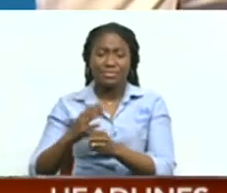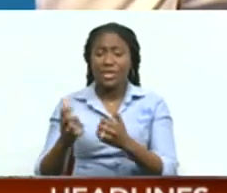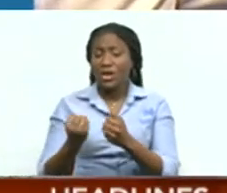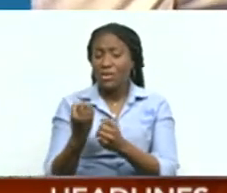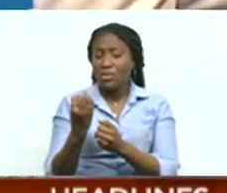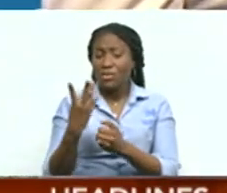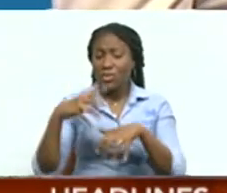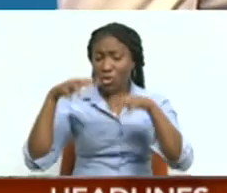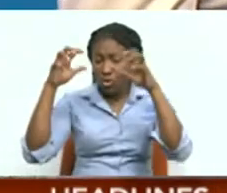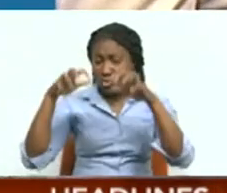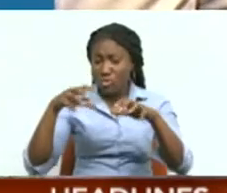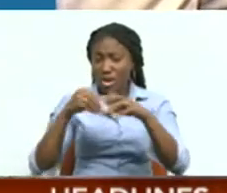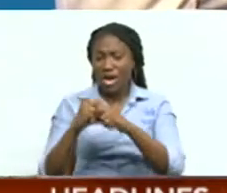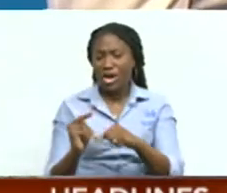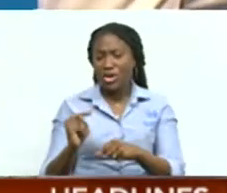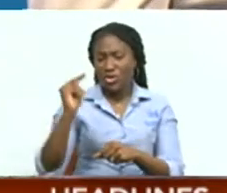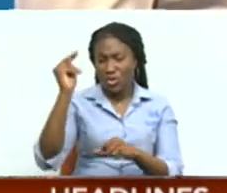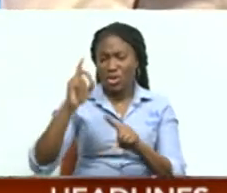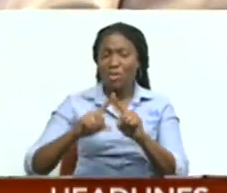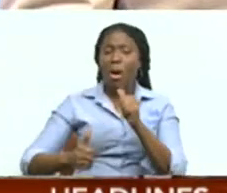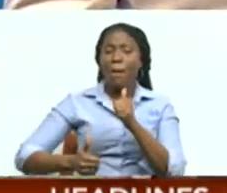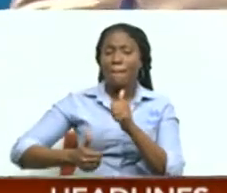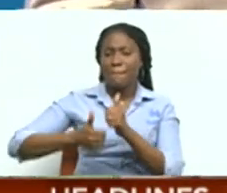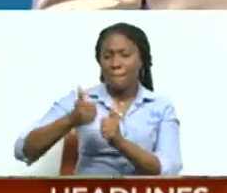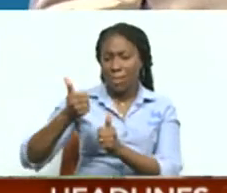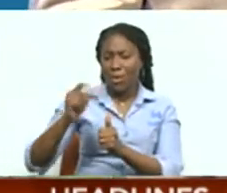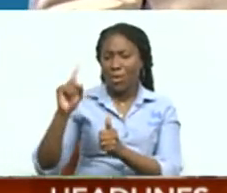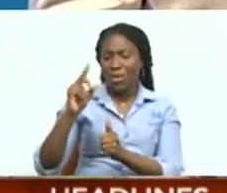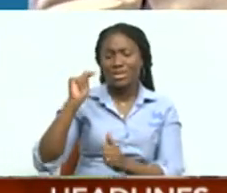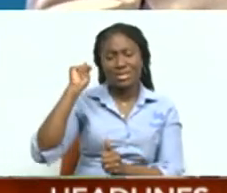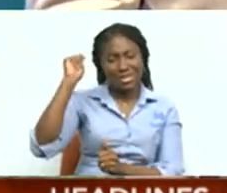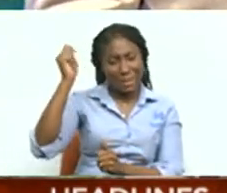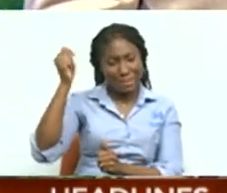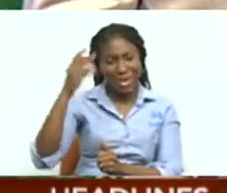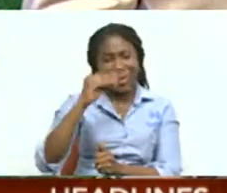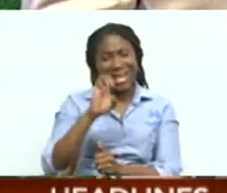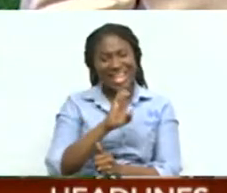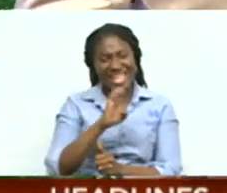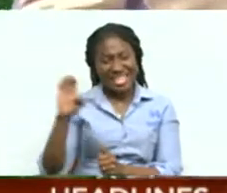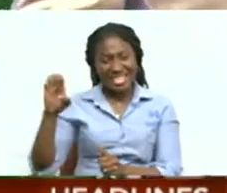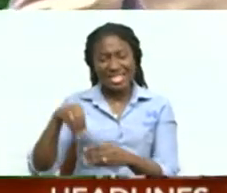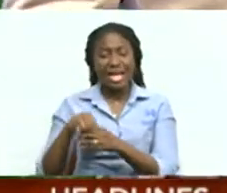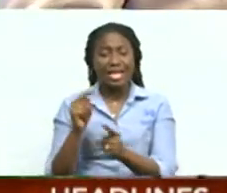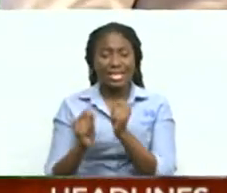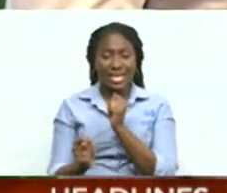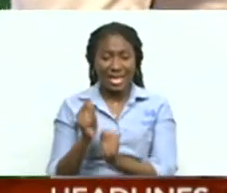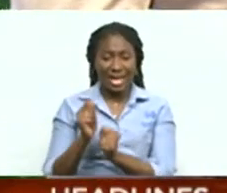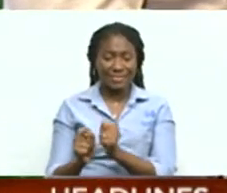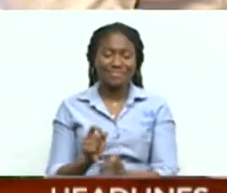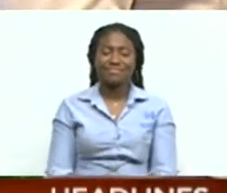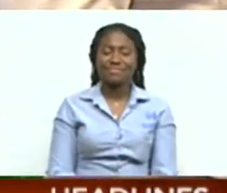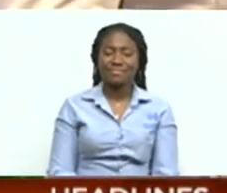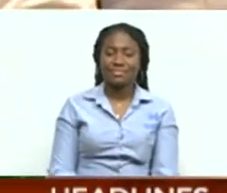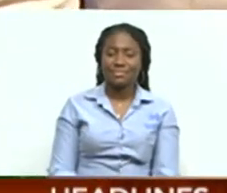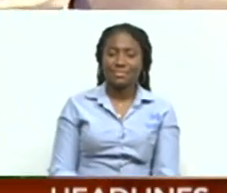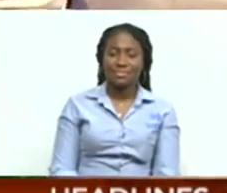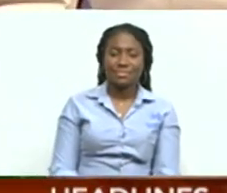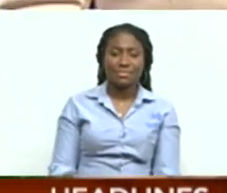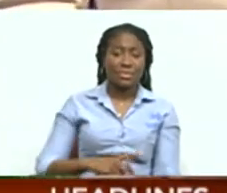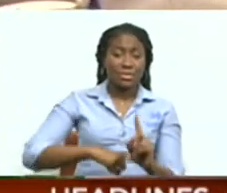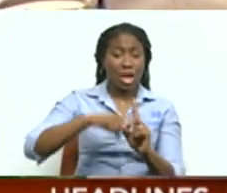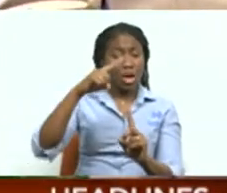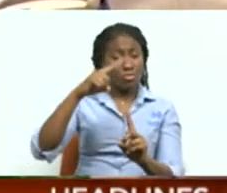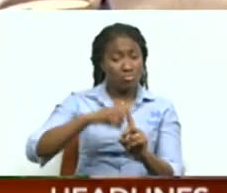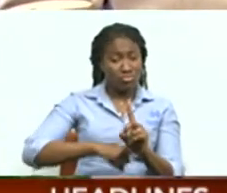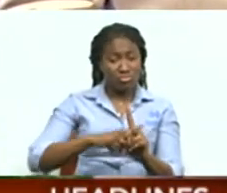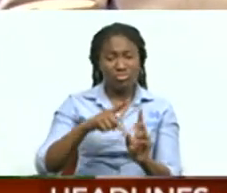to our north. The showers will really impact mostly Tobago and eastern parts of Trinidad. Looking at the forecast, exactly that.